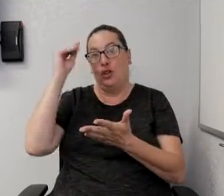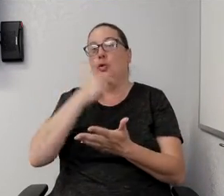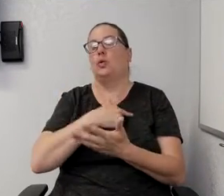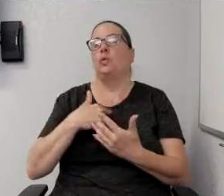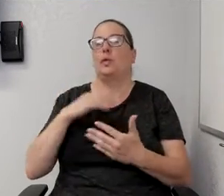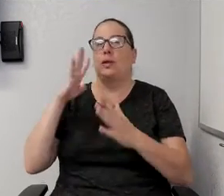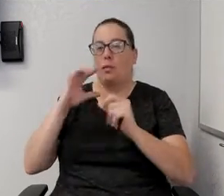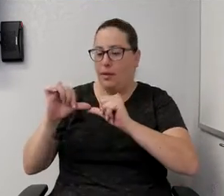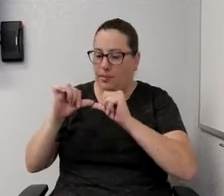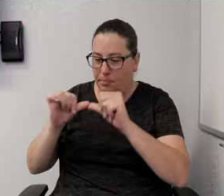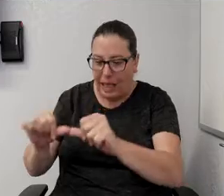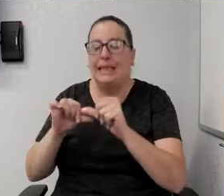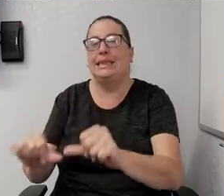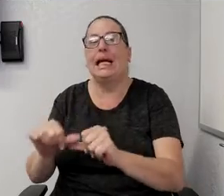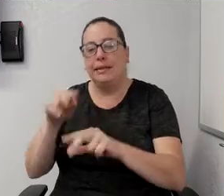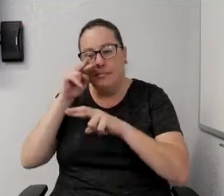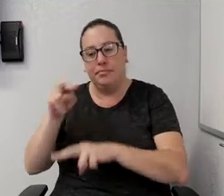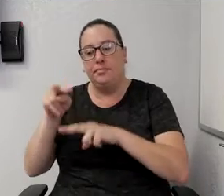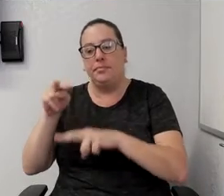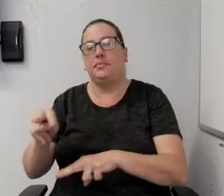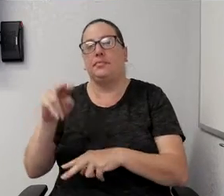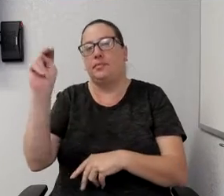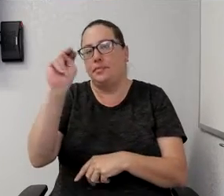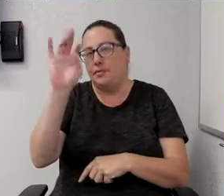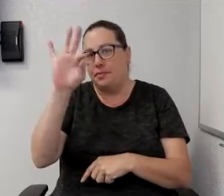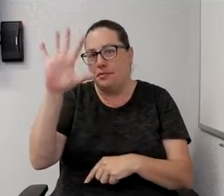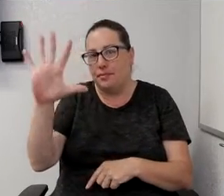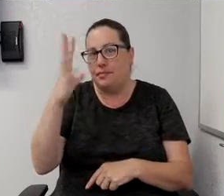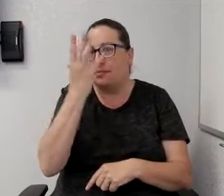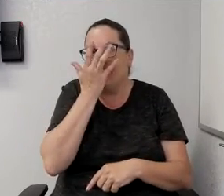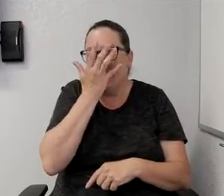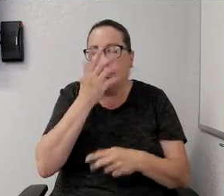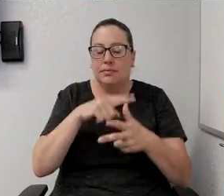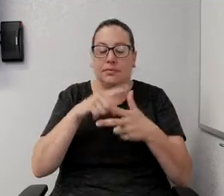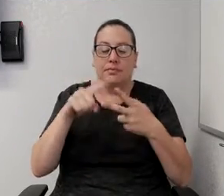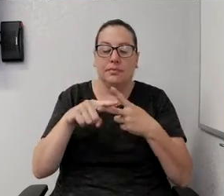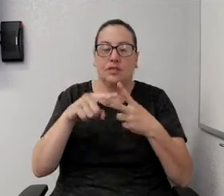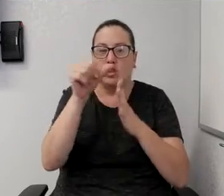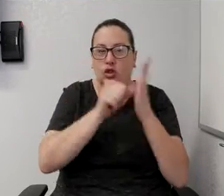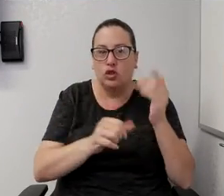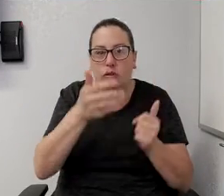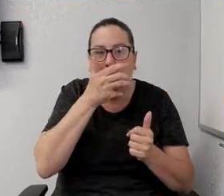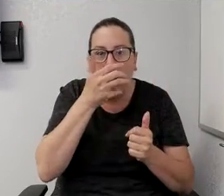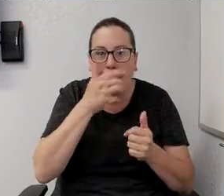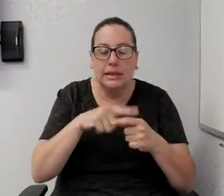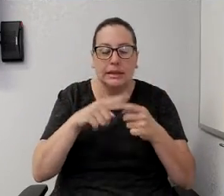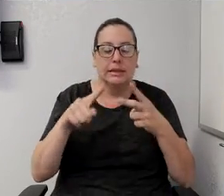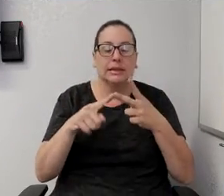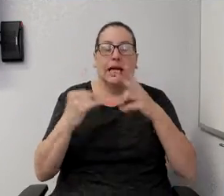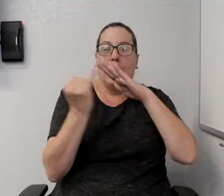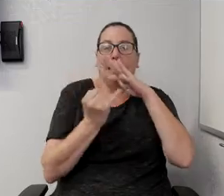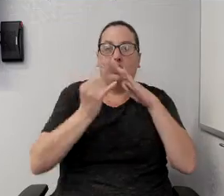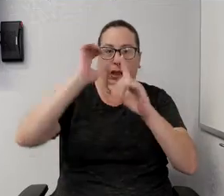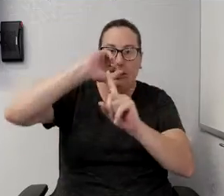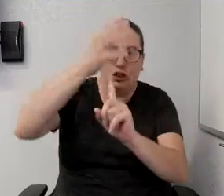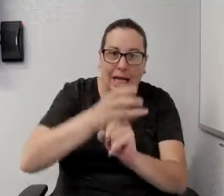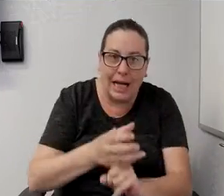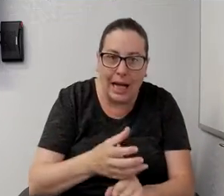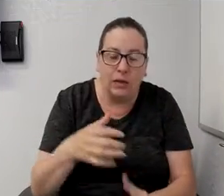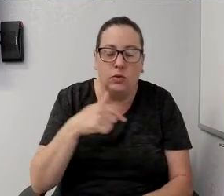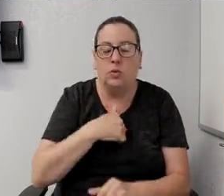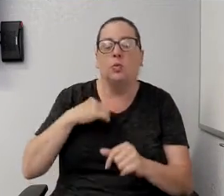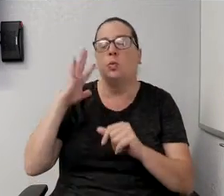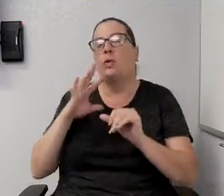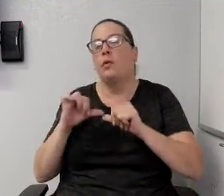maintaining inventory stocks of N95 masks and surgical masks and isolation gowns. We will be maintaining significantly